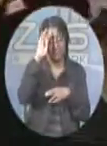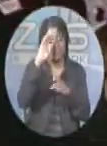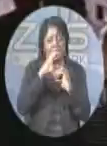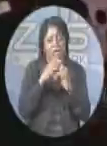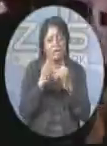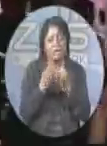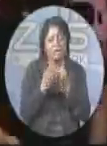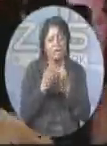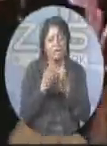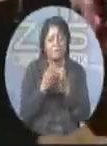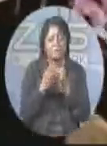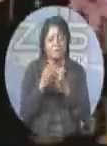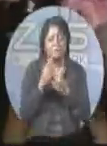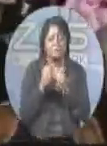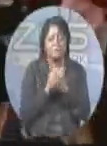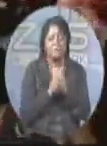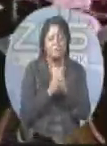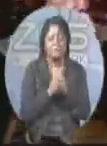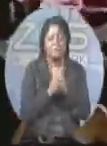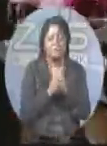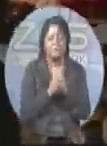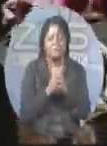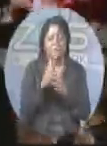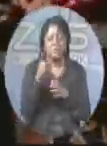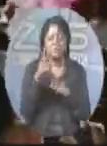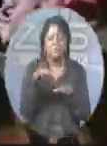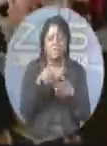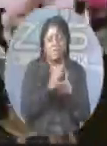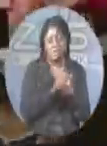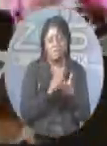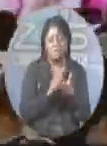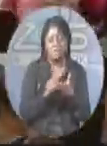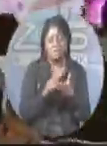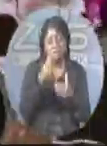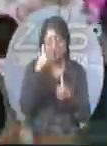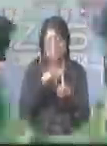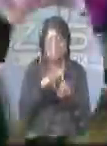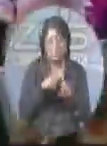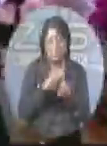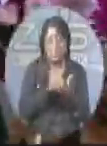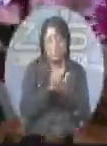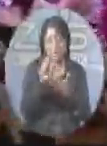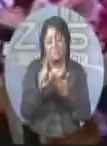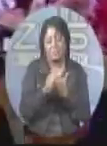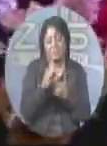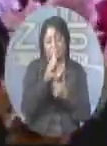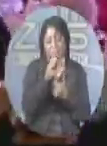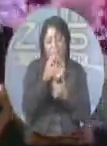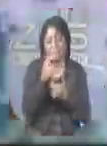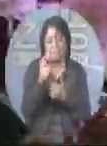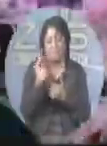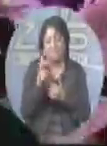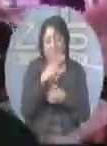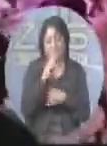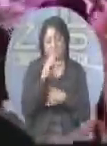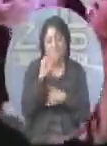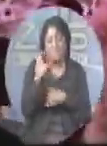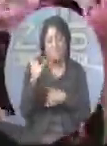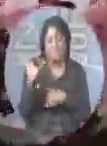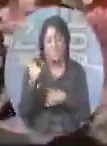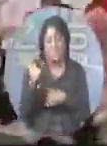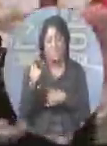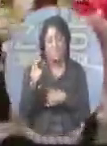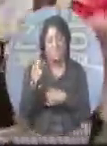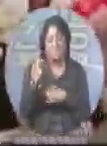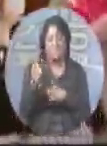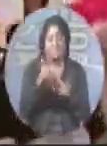you can pencil the Music Masters semifinal competition on your calendar for Grand Bahama, set for April 28th and 29th. Dame says 19 songs have